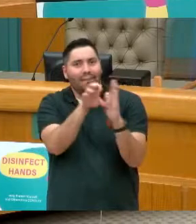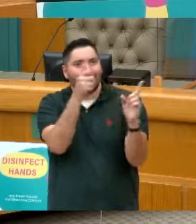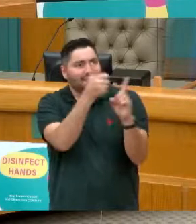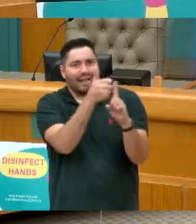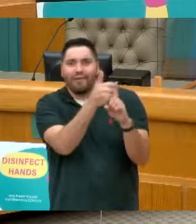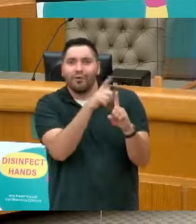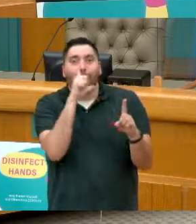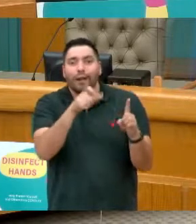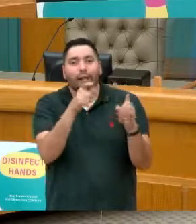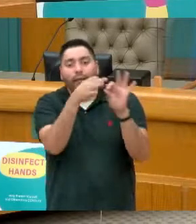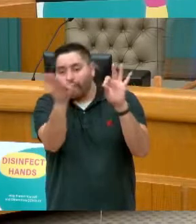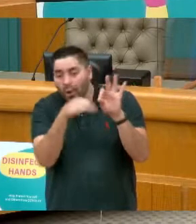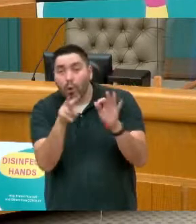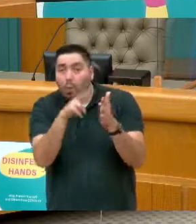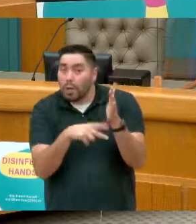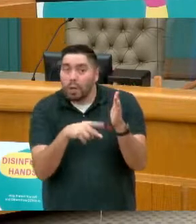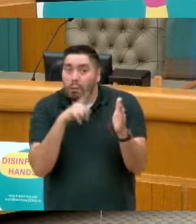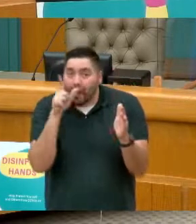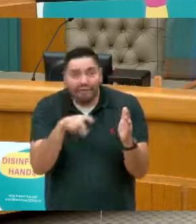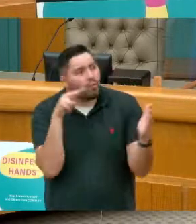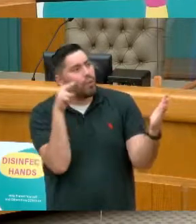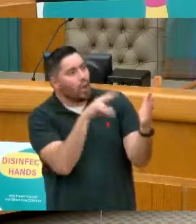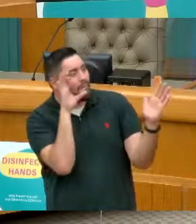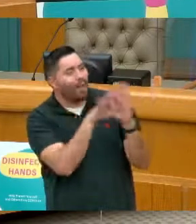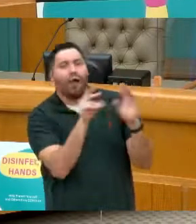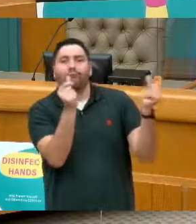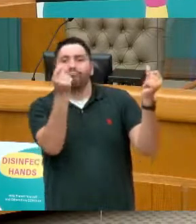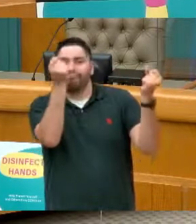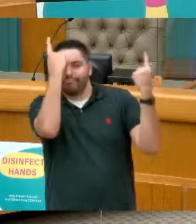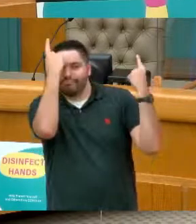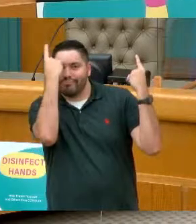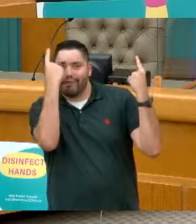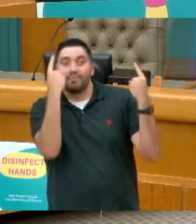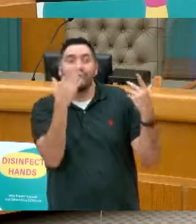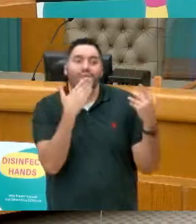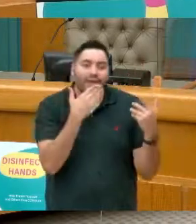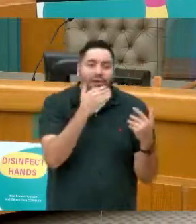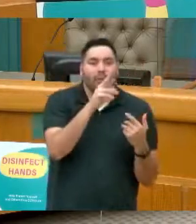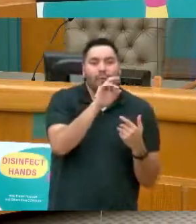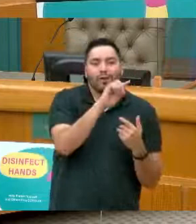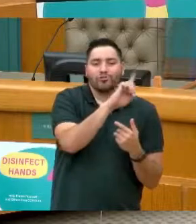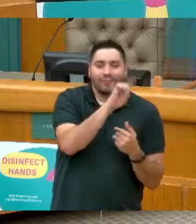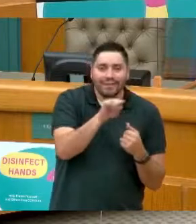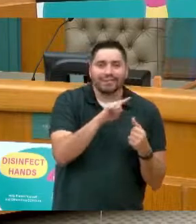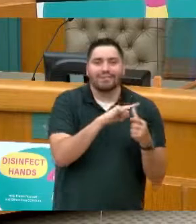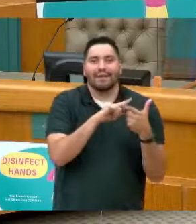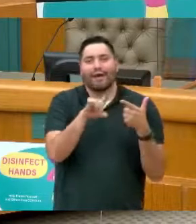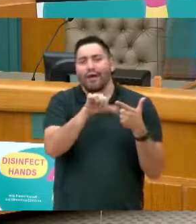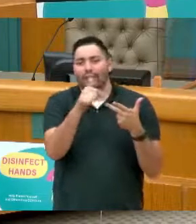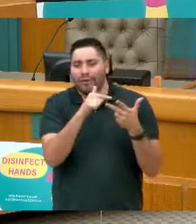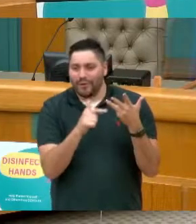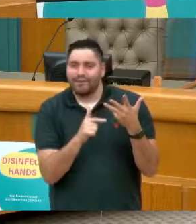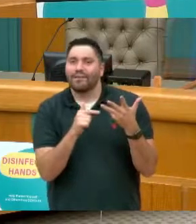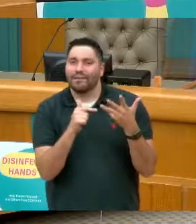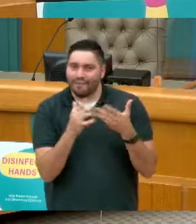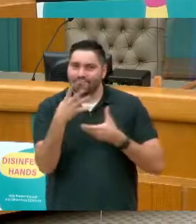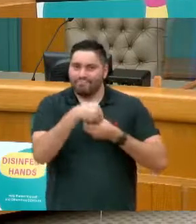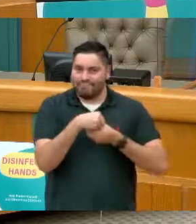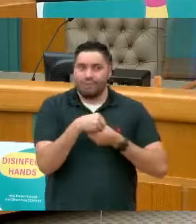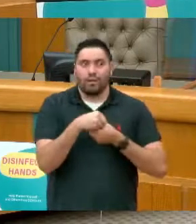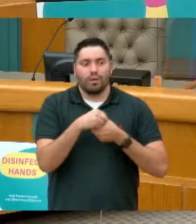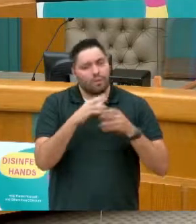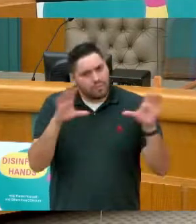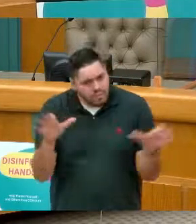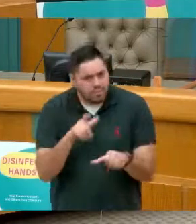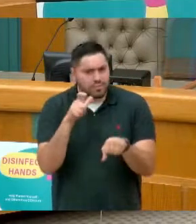Vote Safe Nueces. And I invite the media to take a look at all of our particular signs,